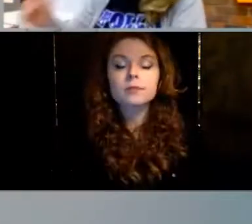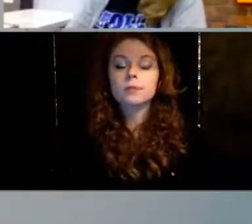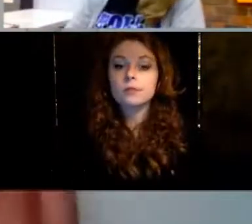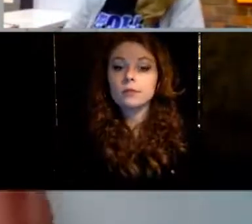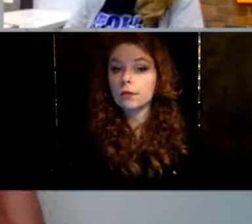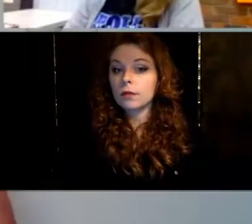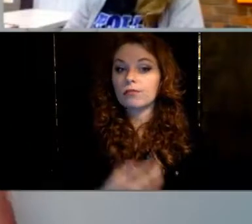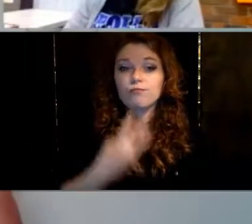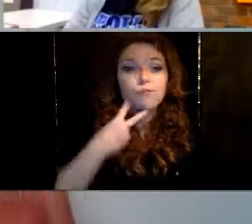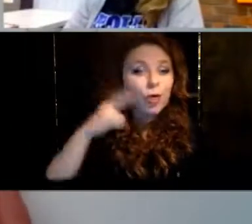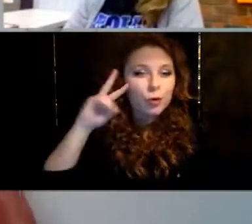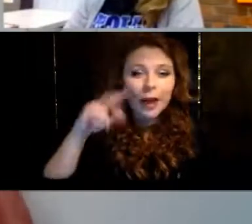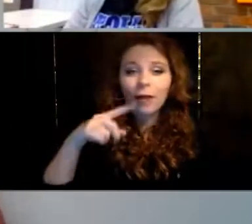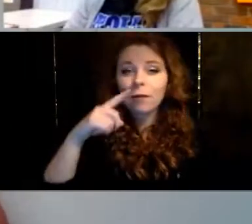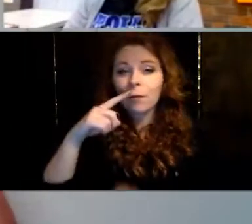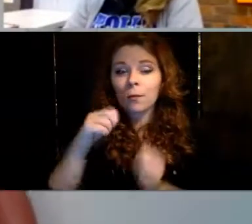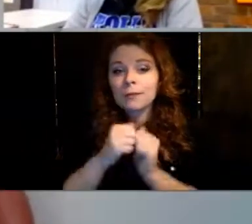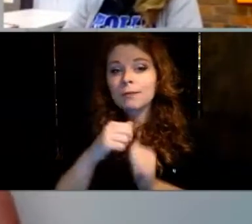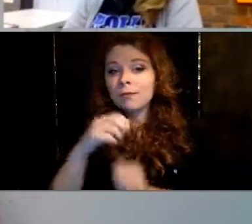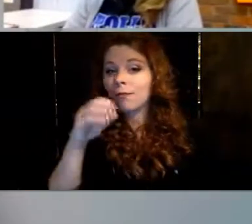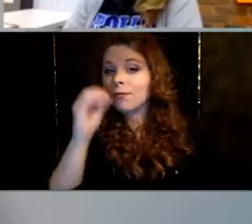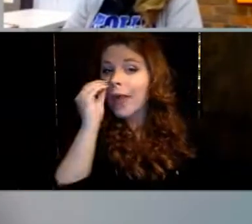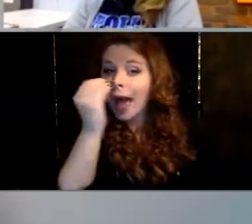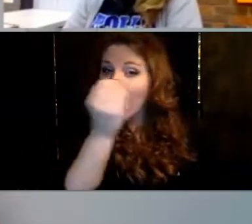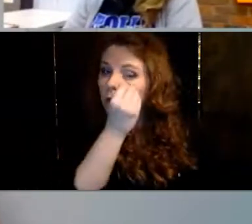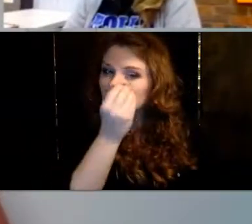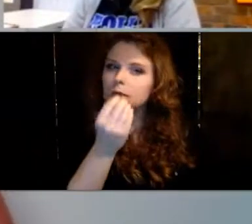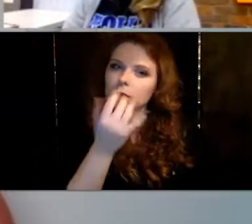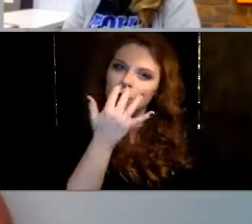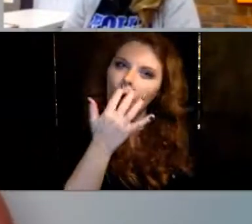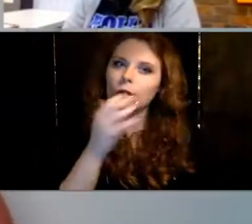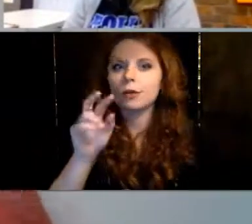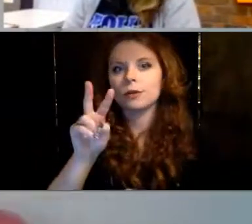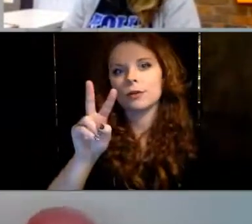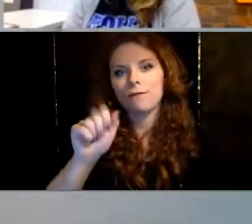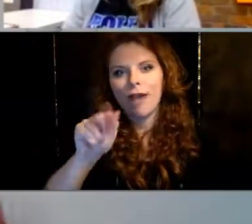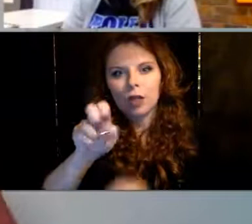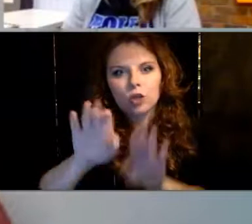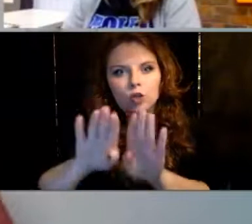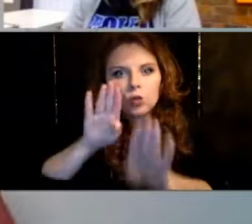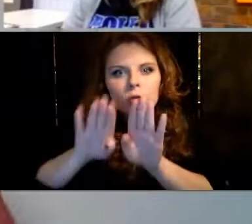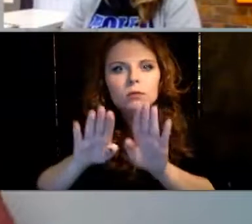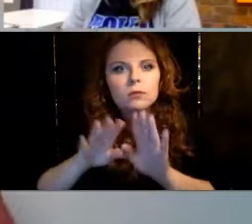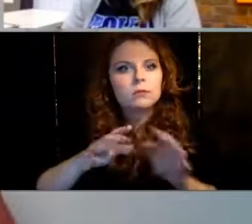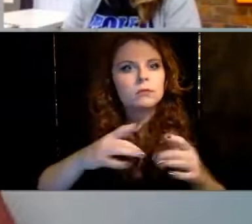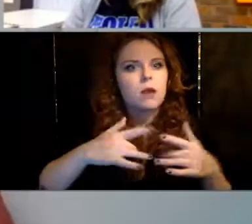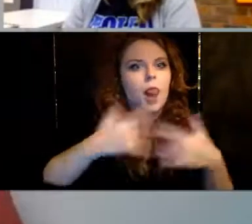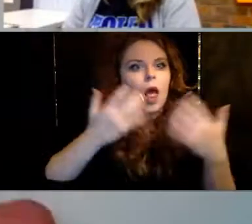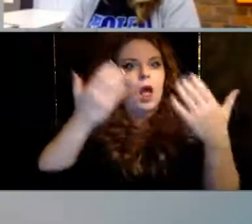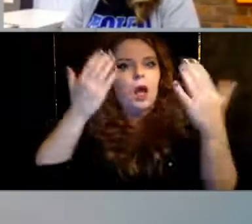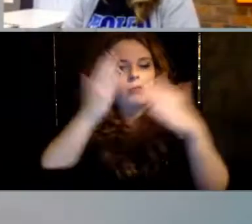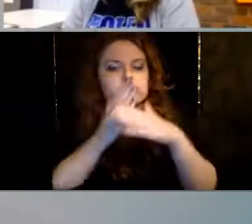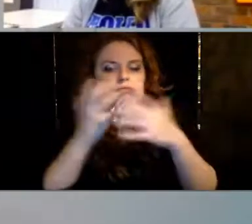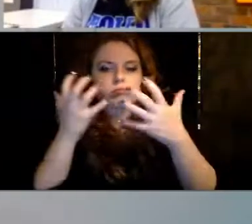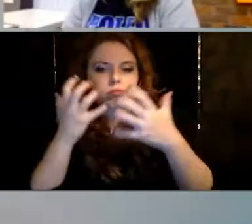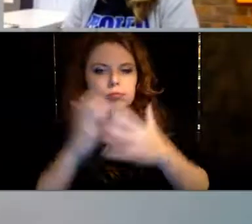the other day and we added the color, we added some value to it, the light, medium, and dark, that made that more three-dimensional looking, so